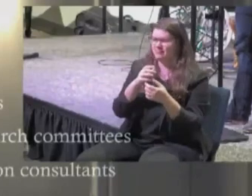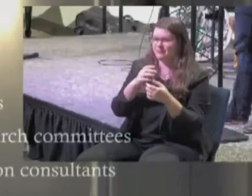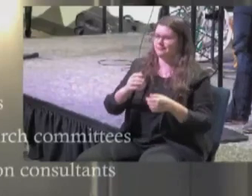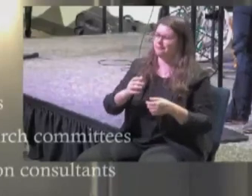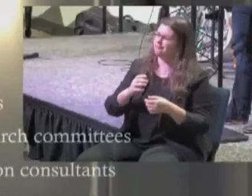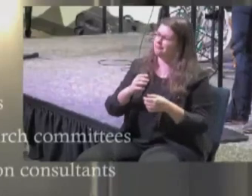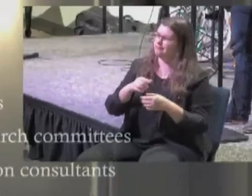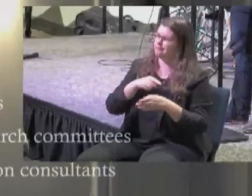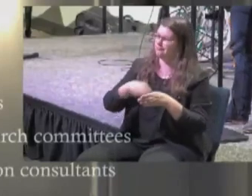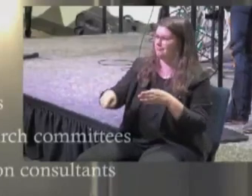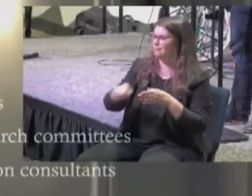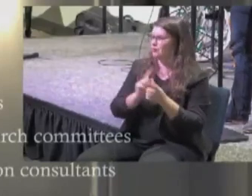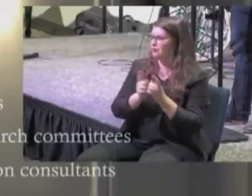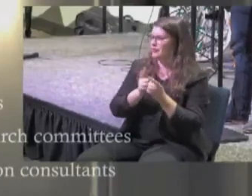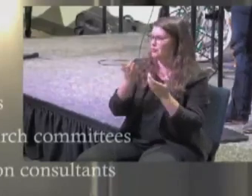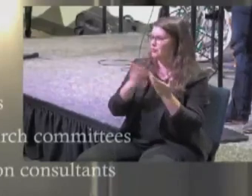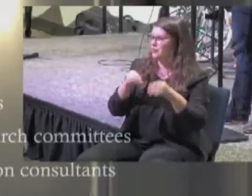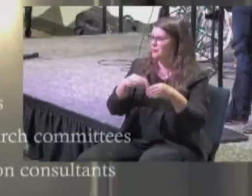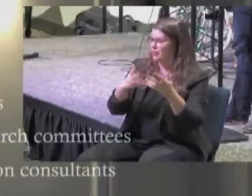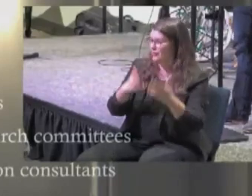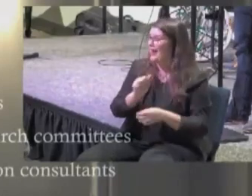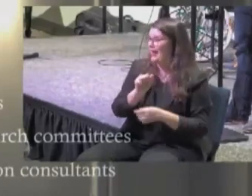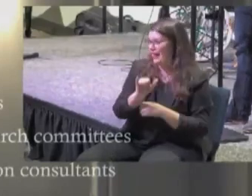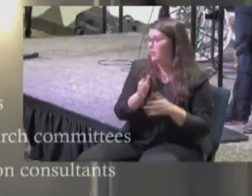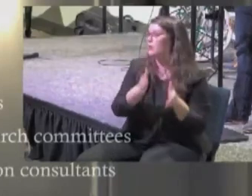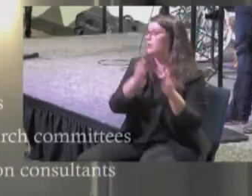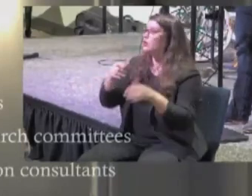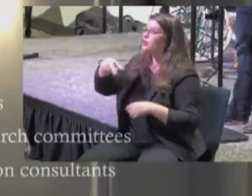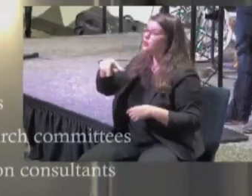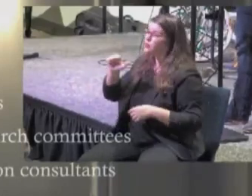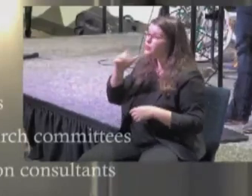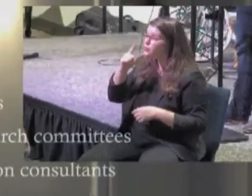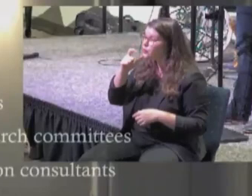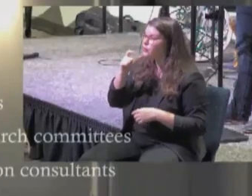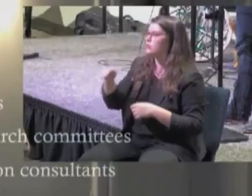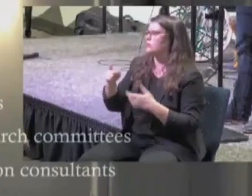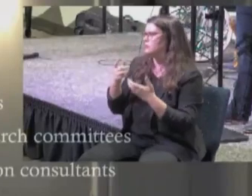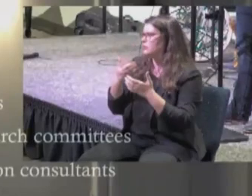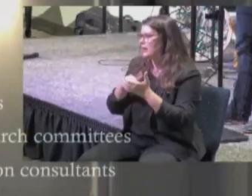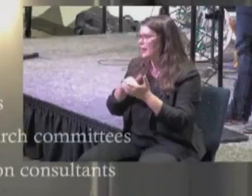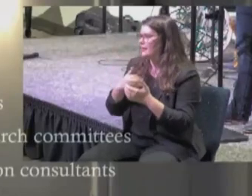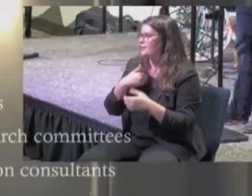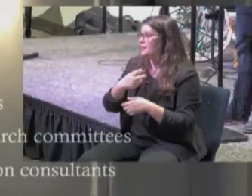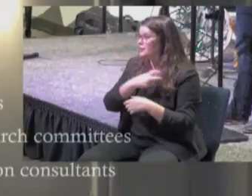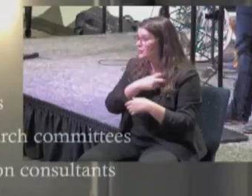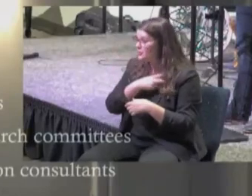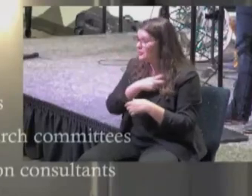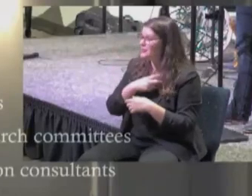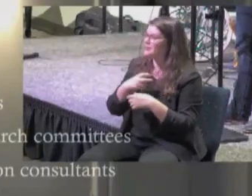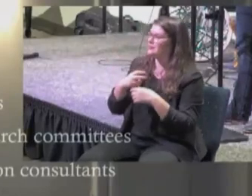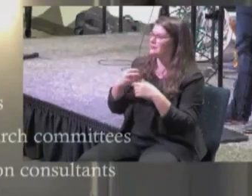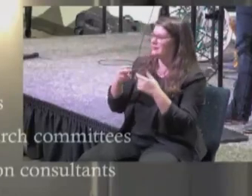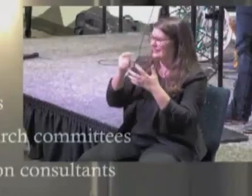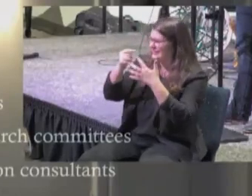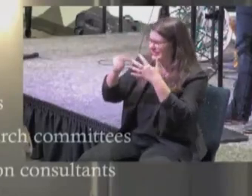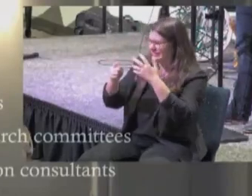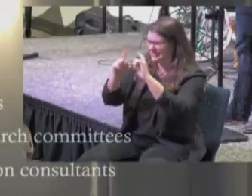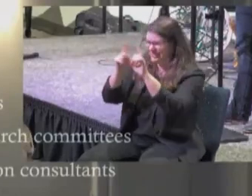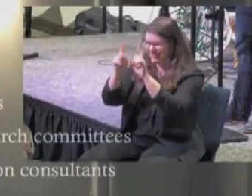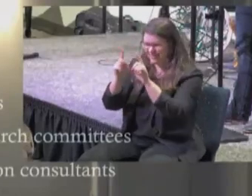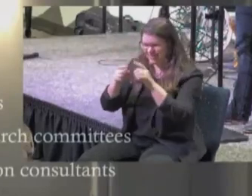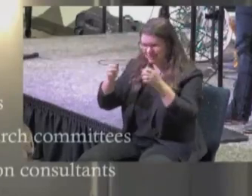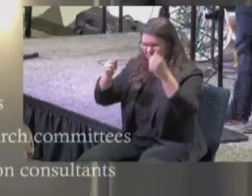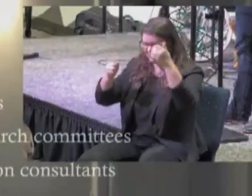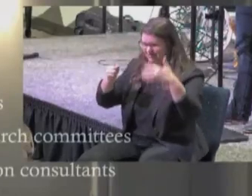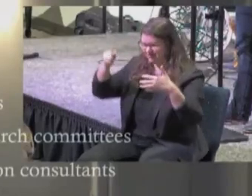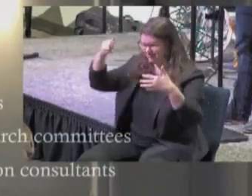reviewers, local church communities, translation consultants, and computers again. Can we expect